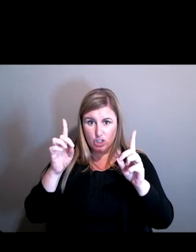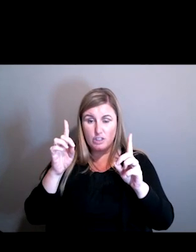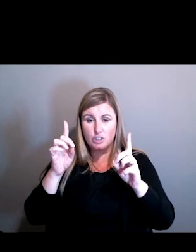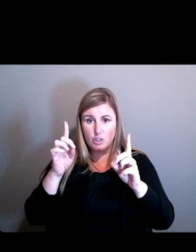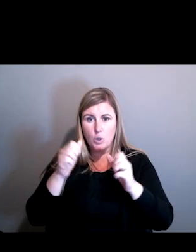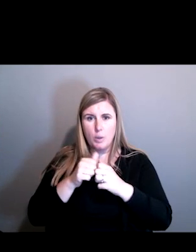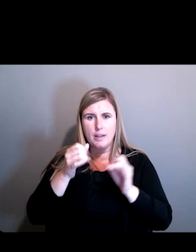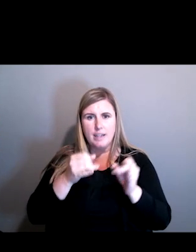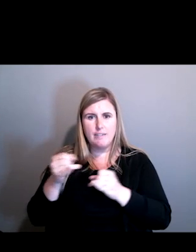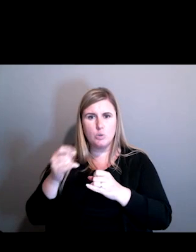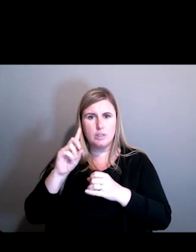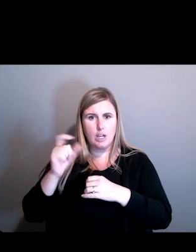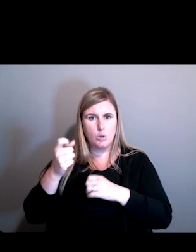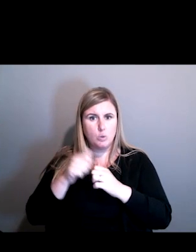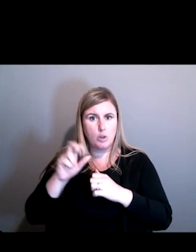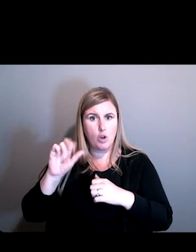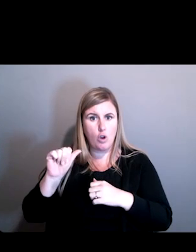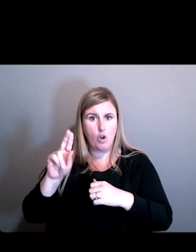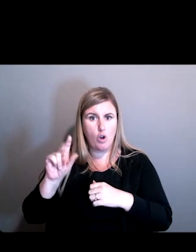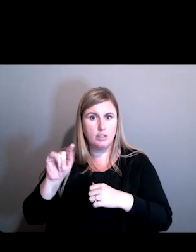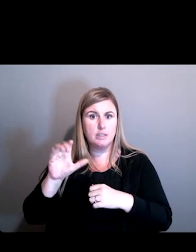especially with individuals diagnosed with autism.